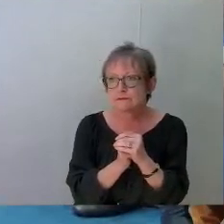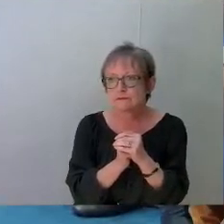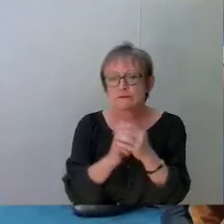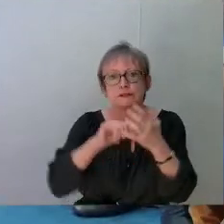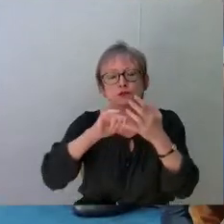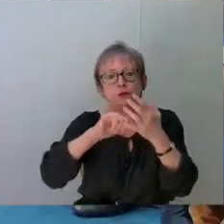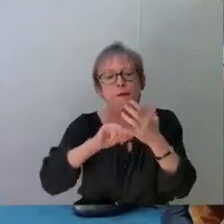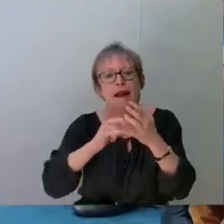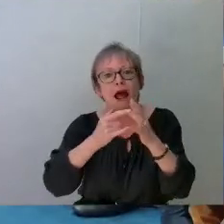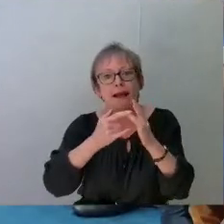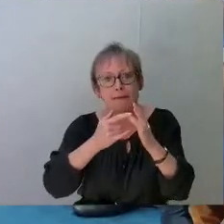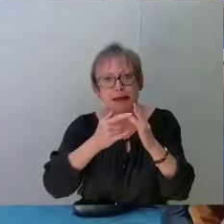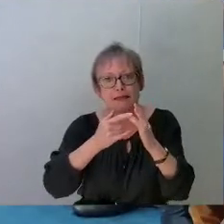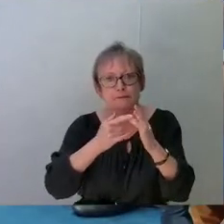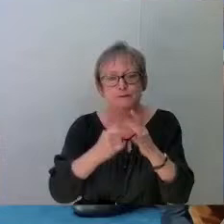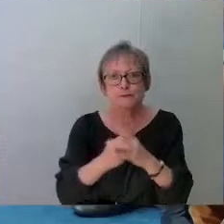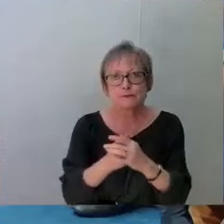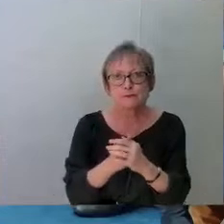Suleiman Ahmed.